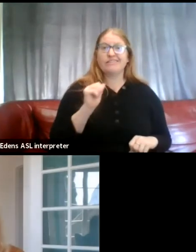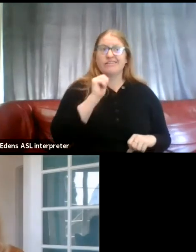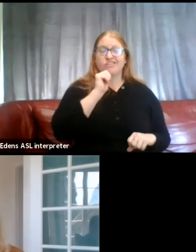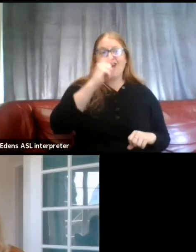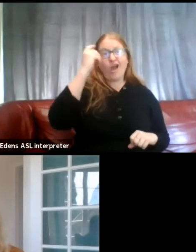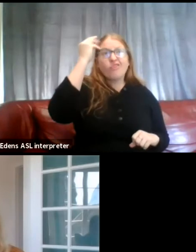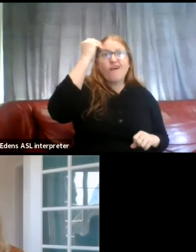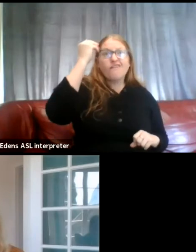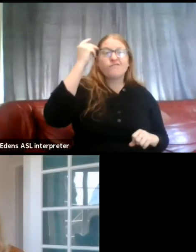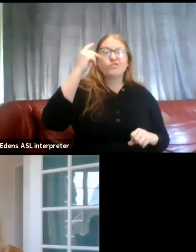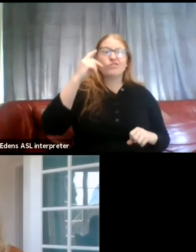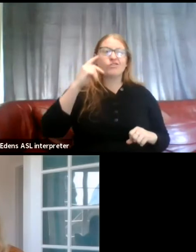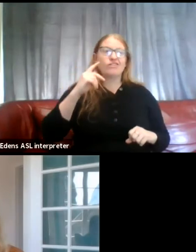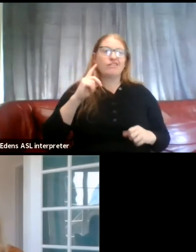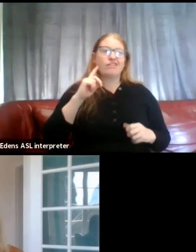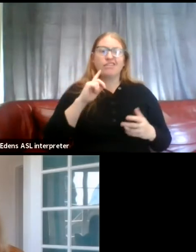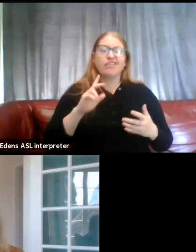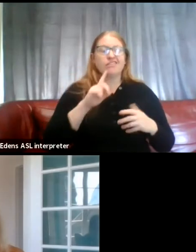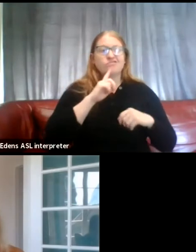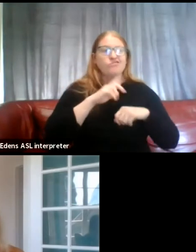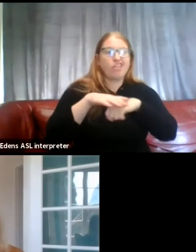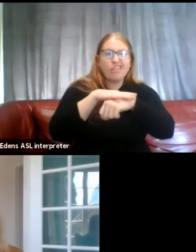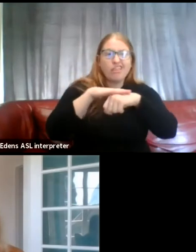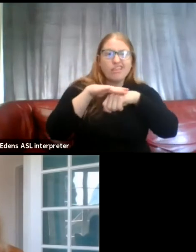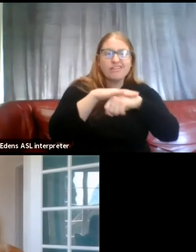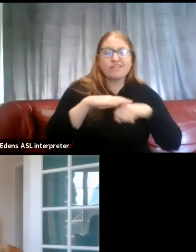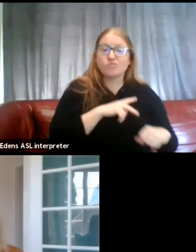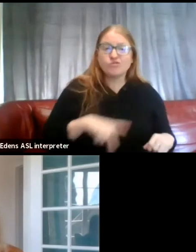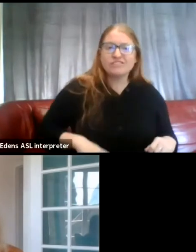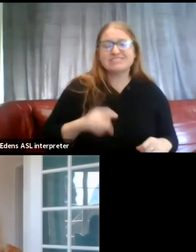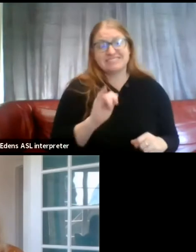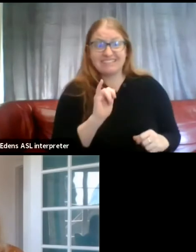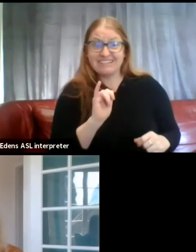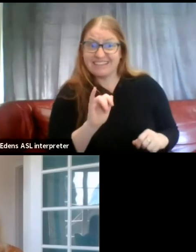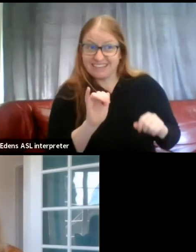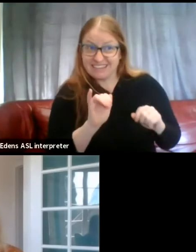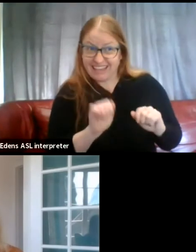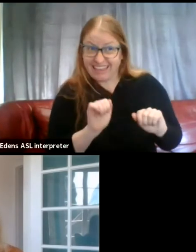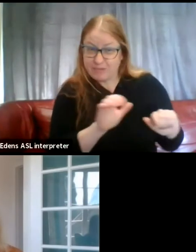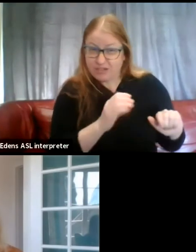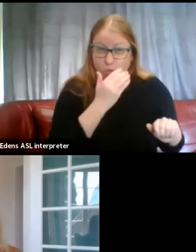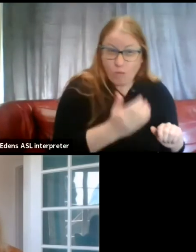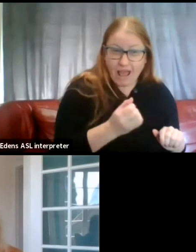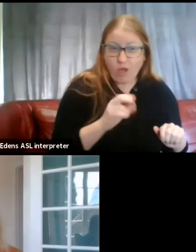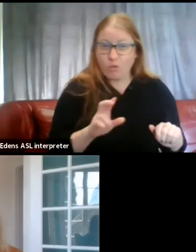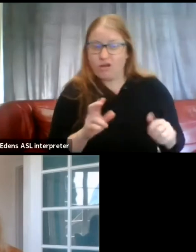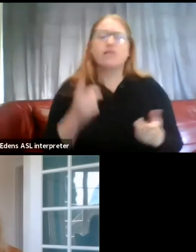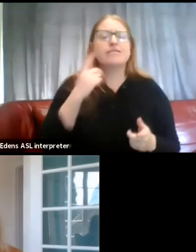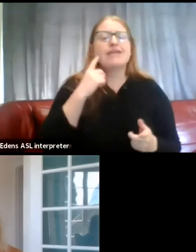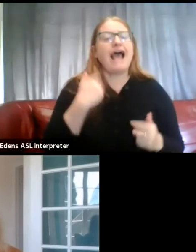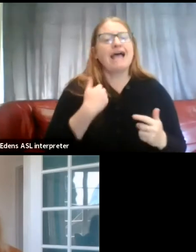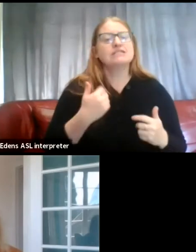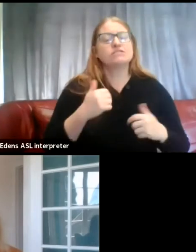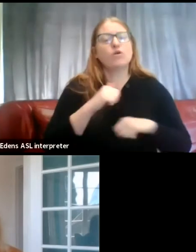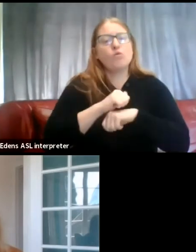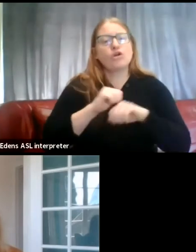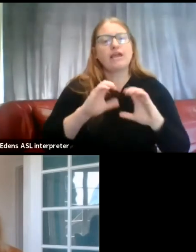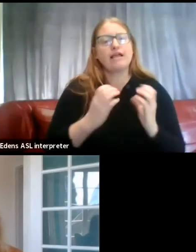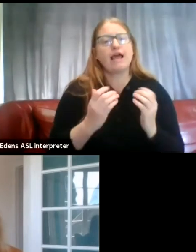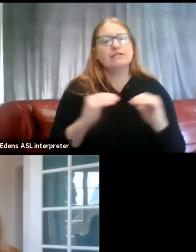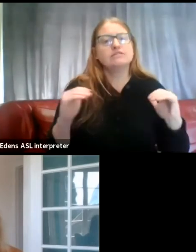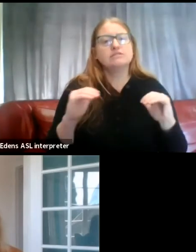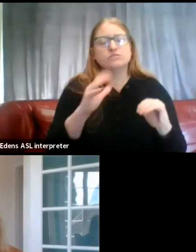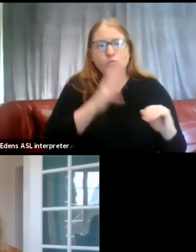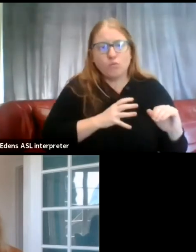like, is it done well or is it done poorly? Of course, the show also has a working class Jewish woman, because Susie is Jewish, right? Yes. Susie's a